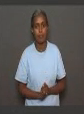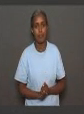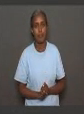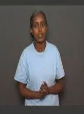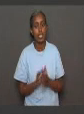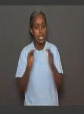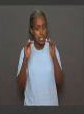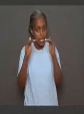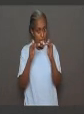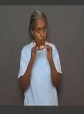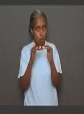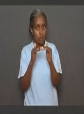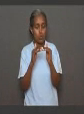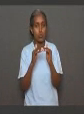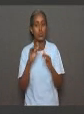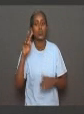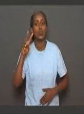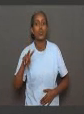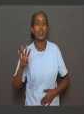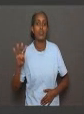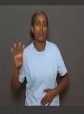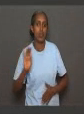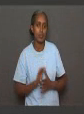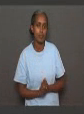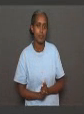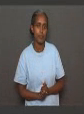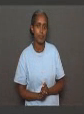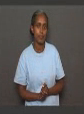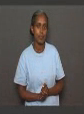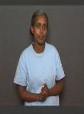is equal to 24.